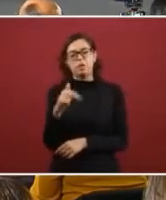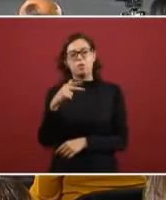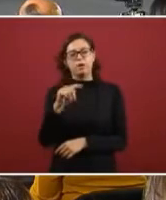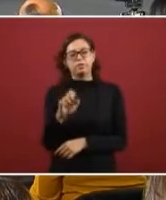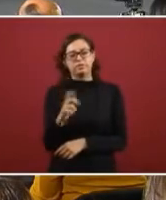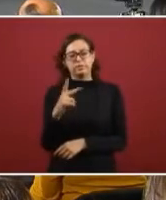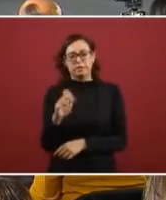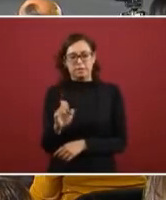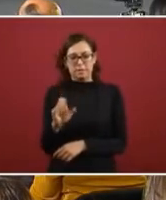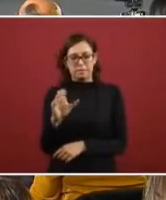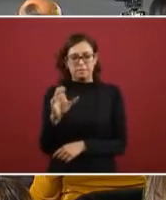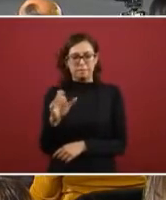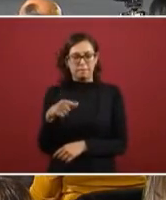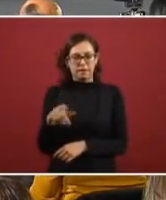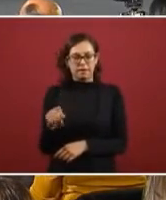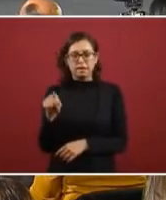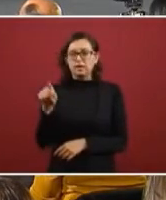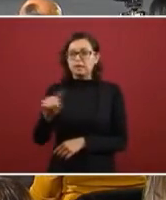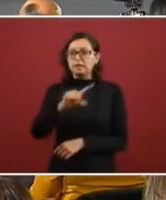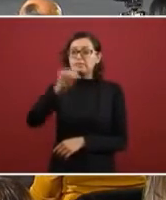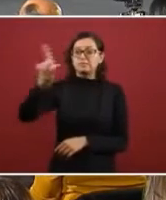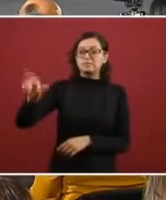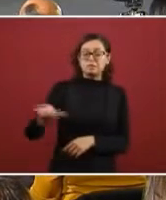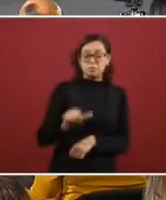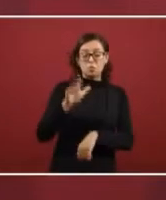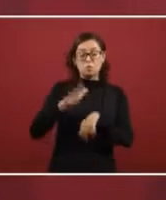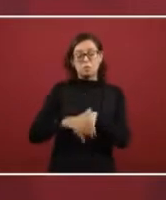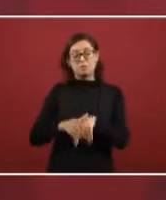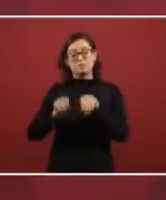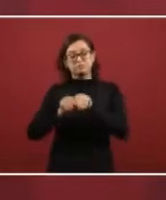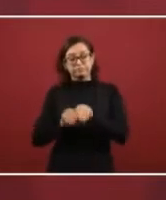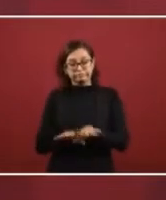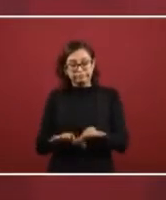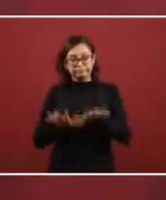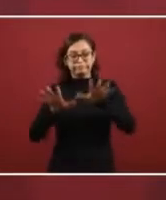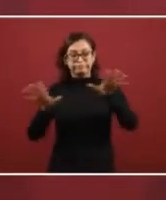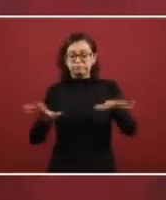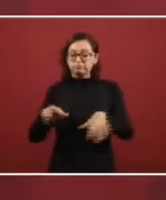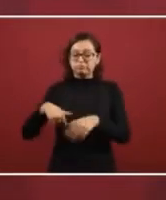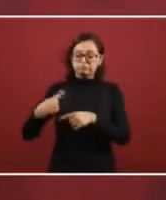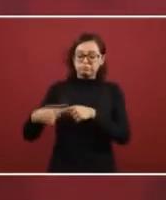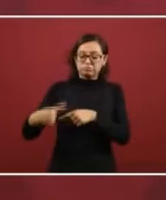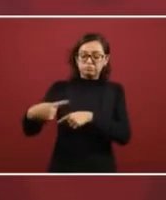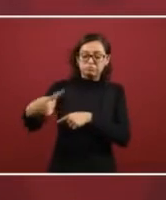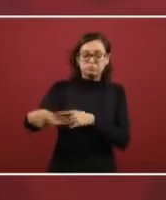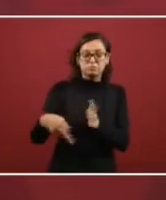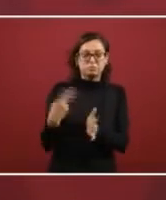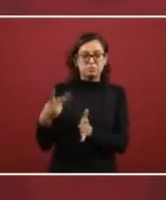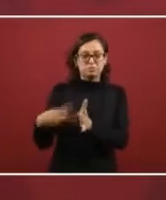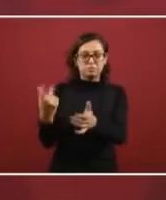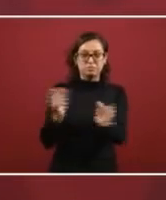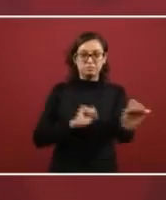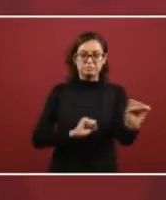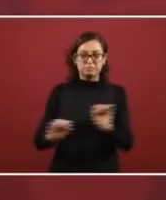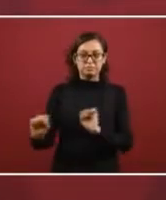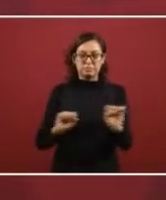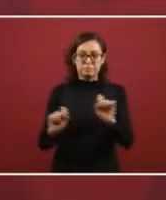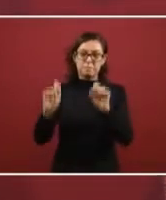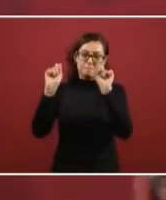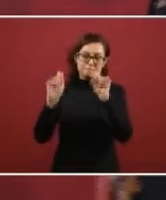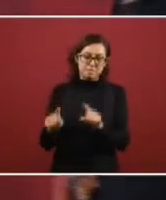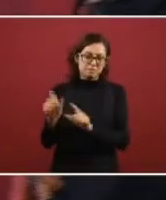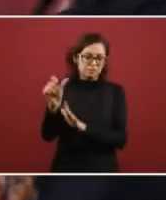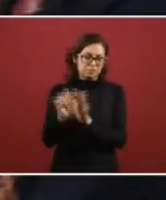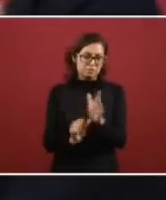September in the earthquake of Tlaxcala, and en el mismo